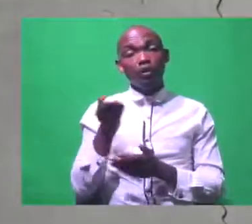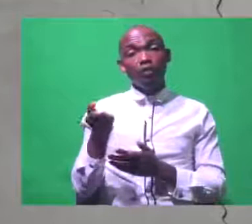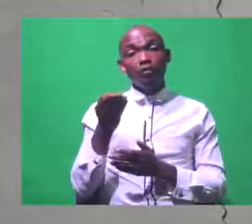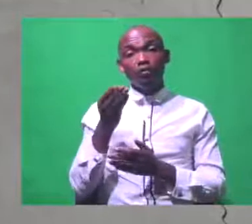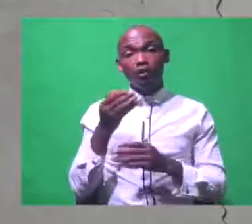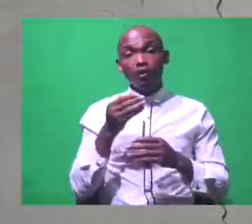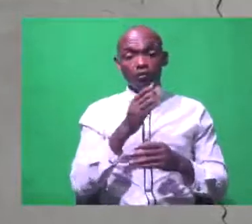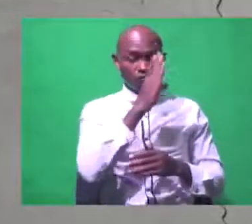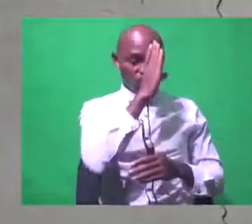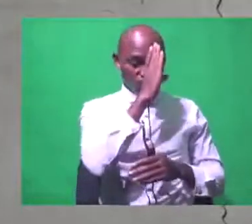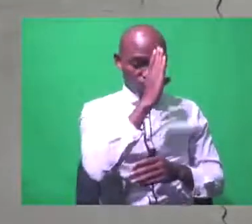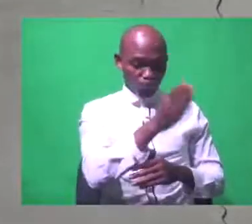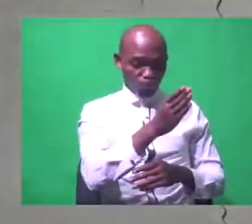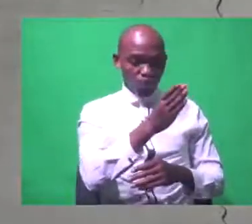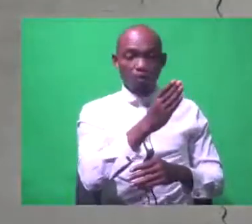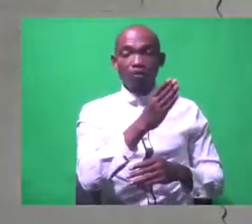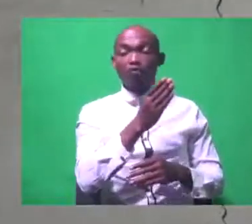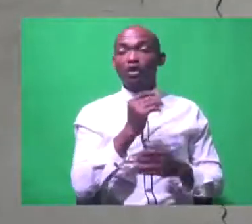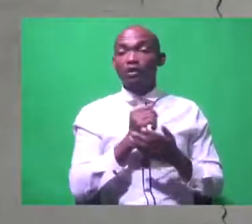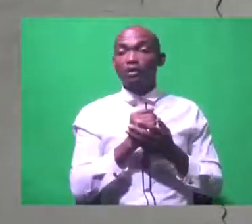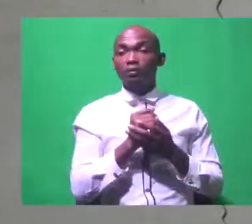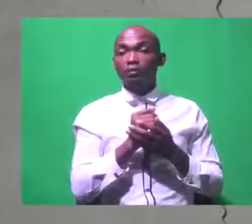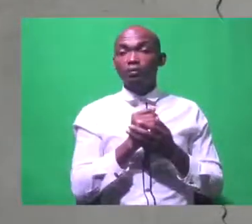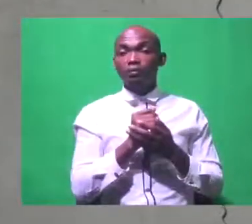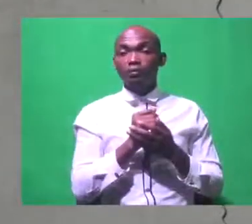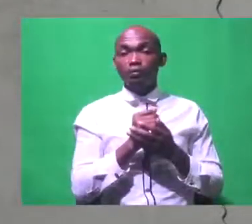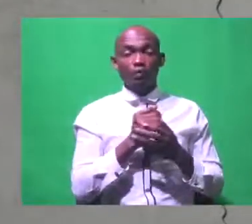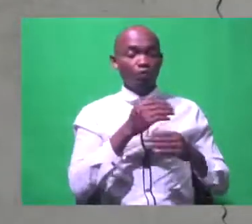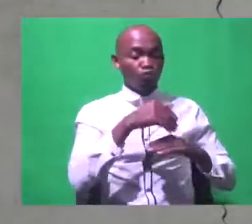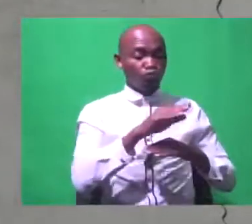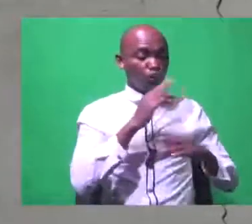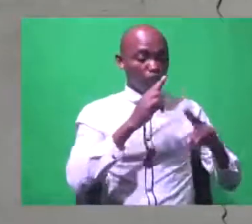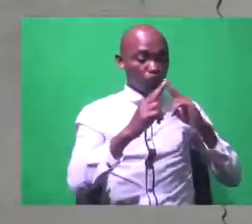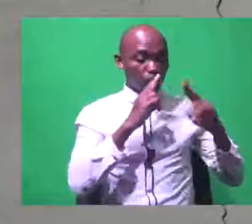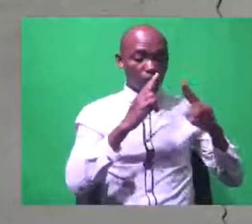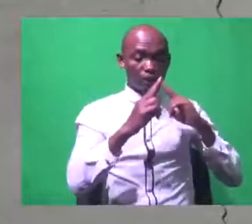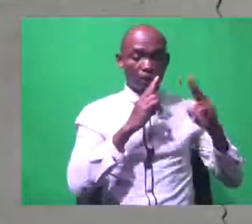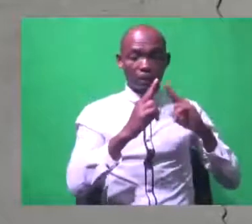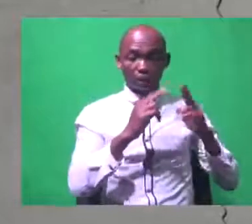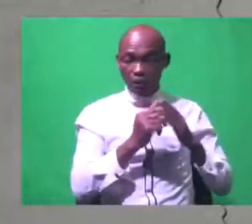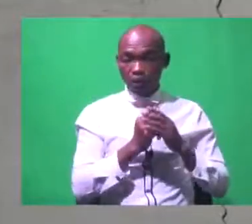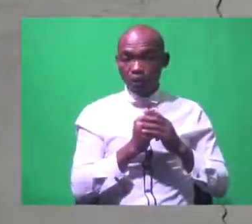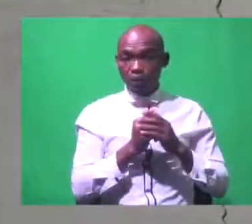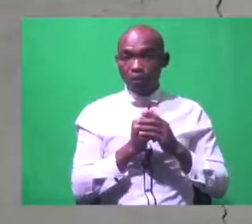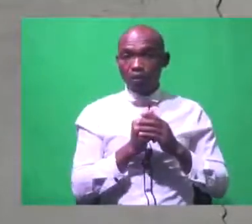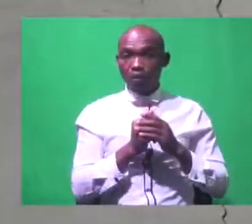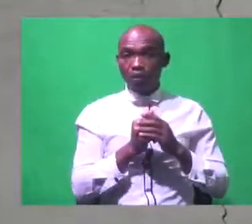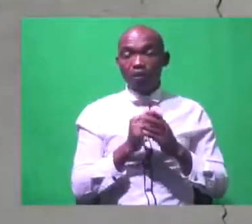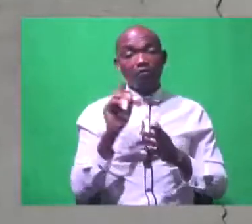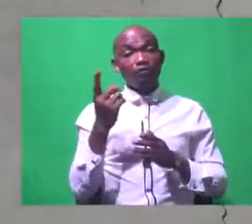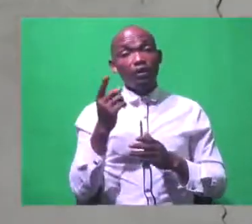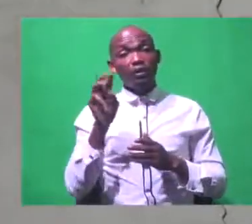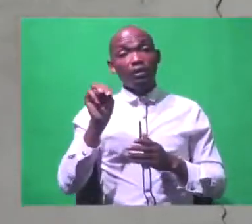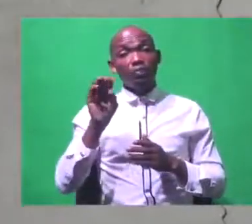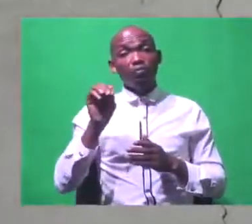Here we are going to focus, or we are going to discuss the first mode